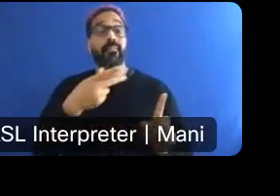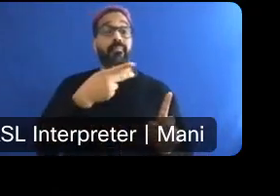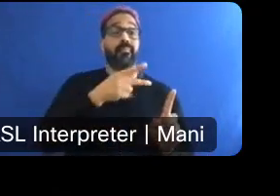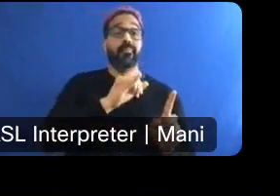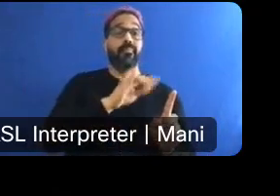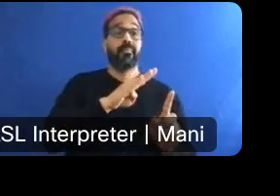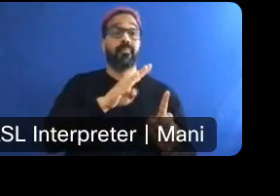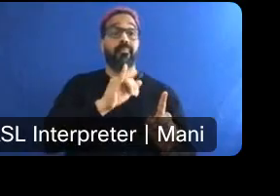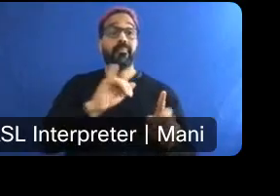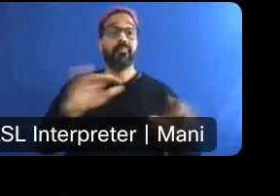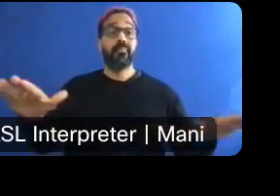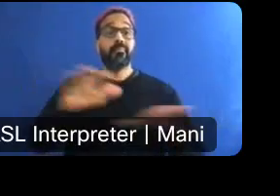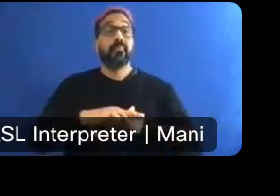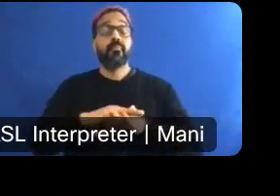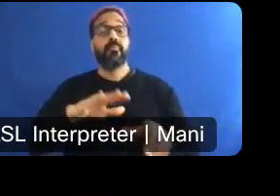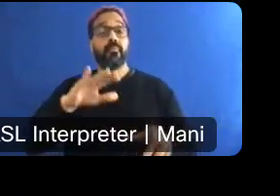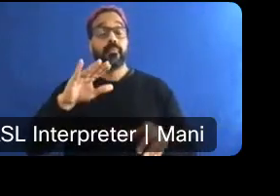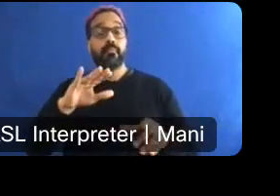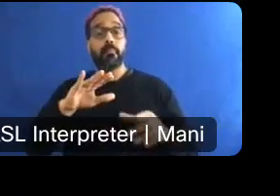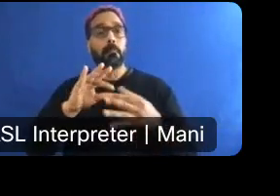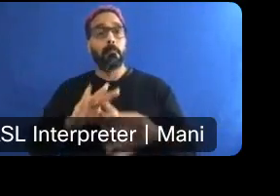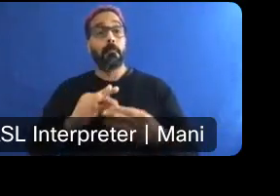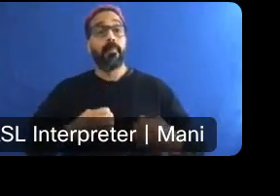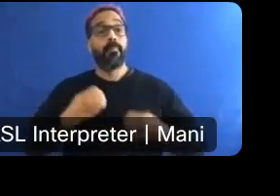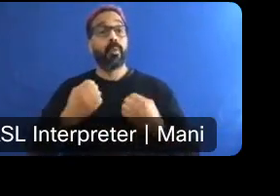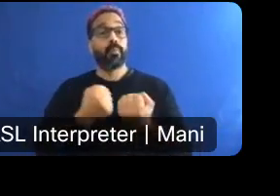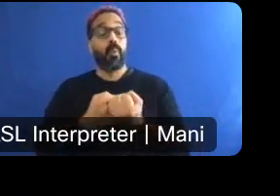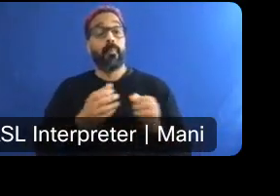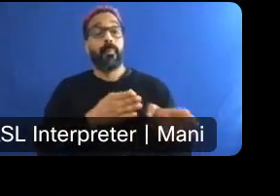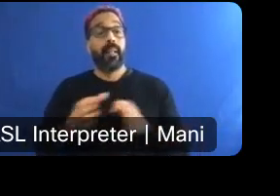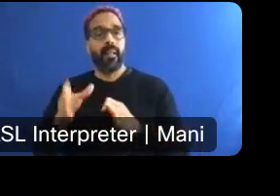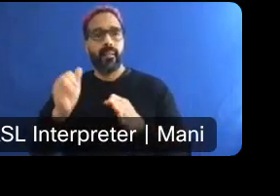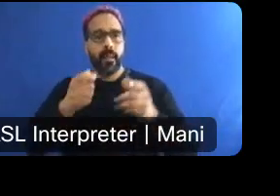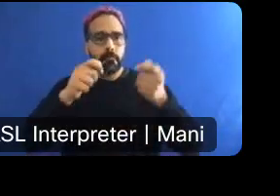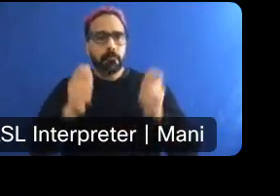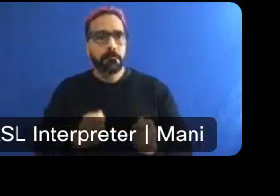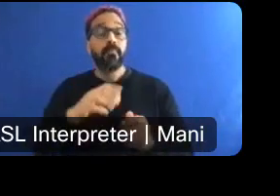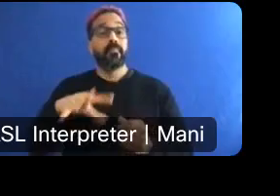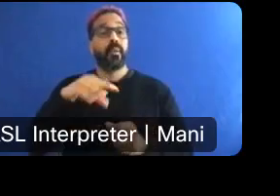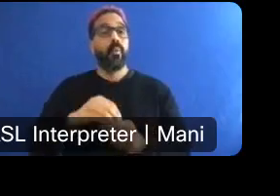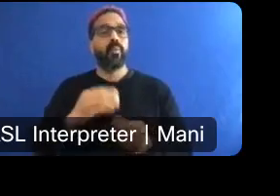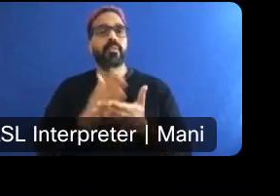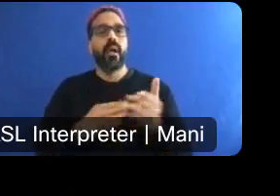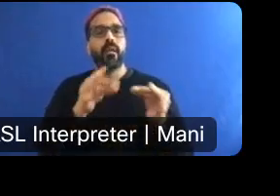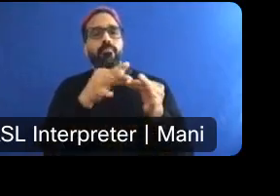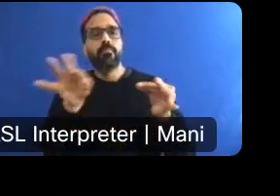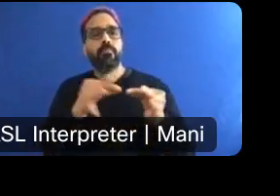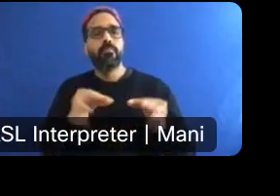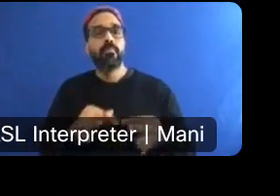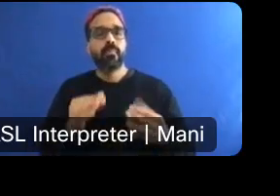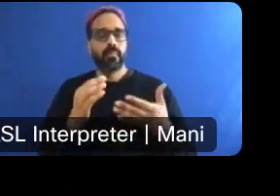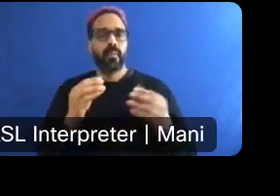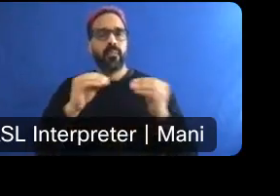the emotional support plan can be further adapted to include statements that further explore strategies to feel